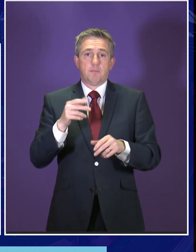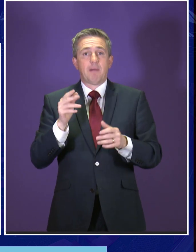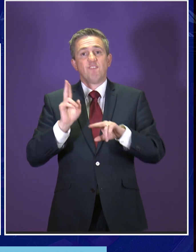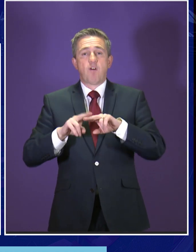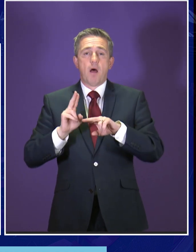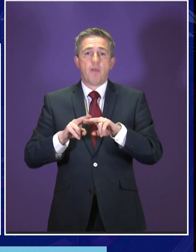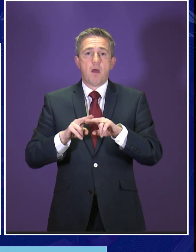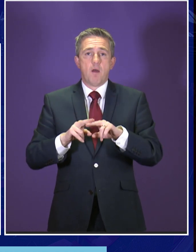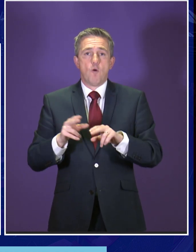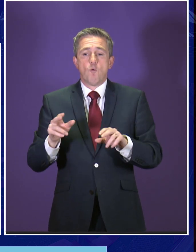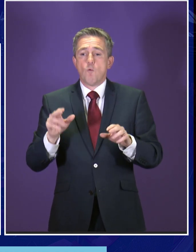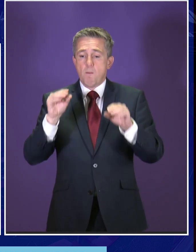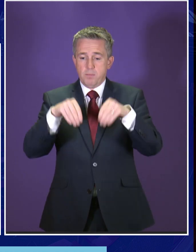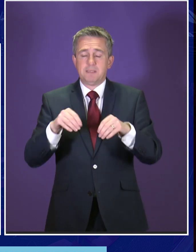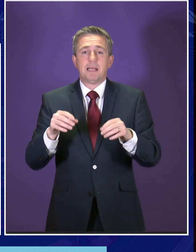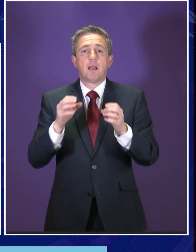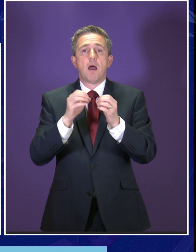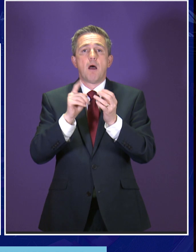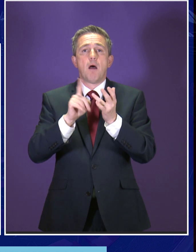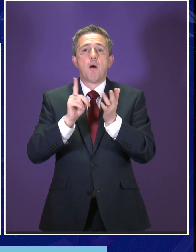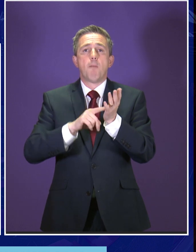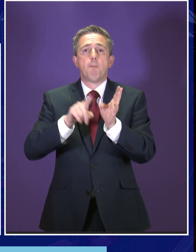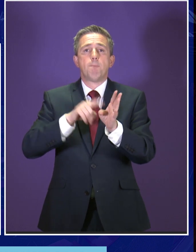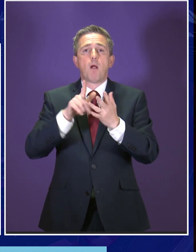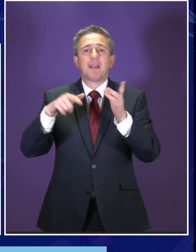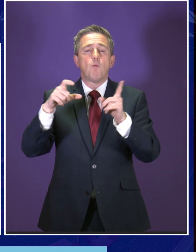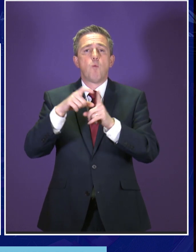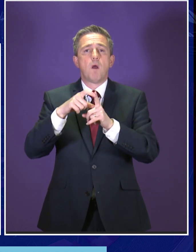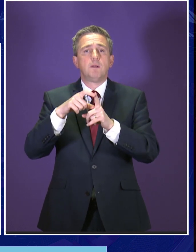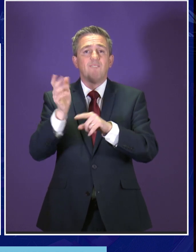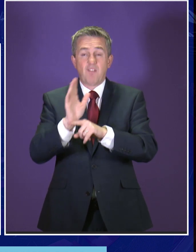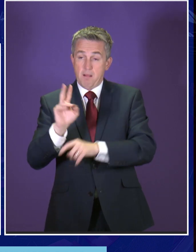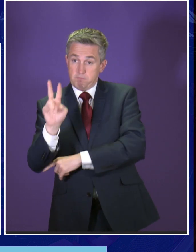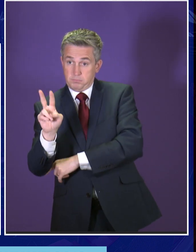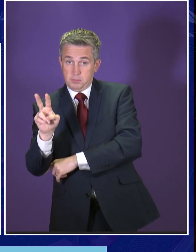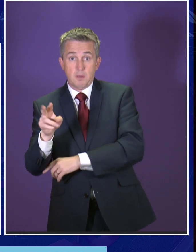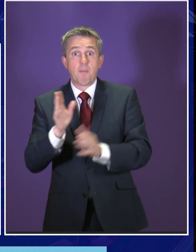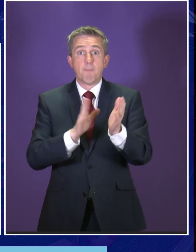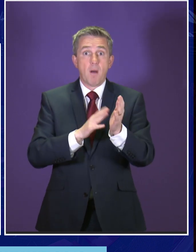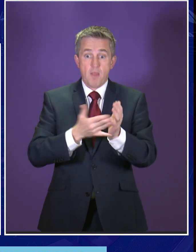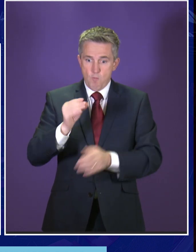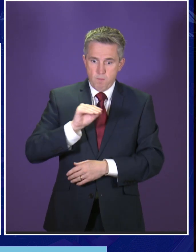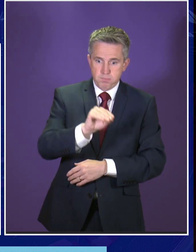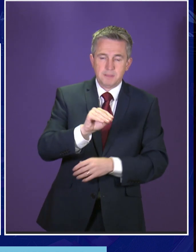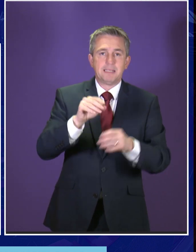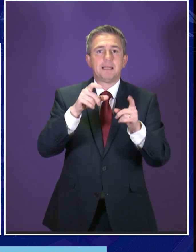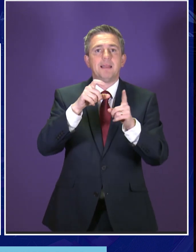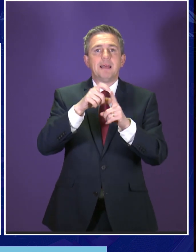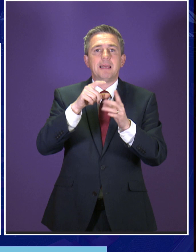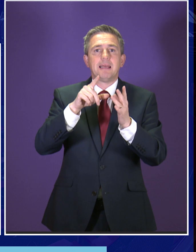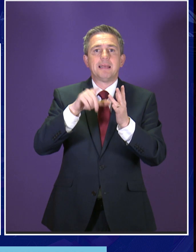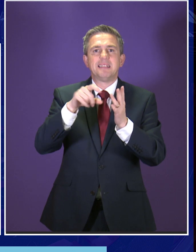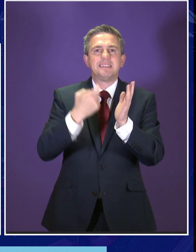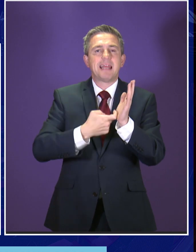films, and my mother would be playing the records that she got from the Decca record company